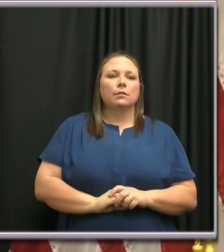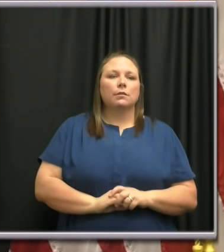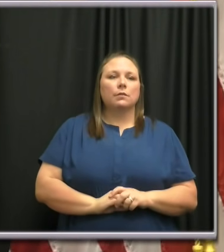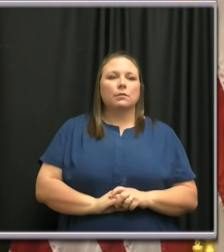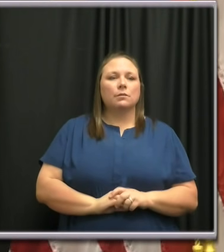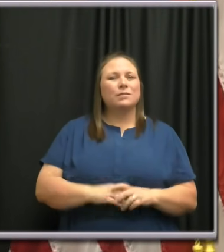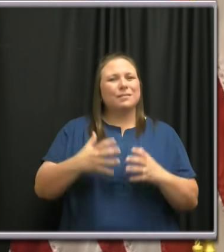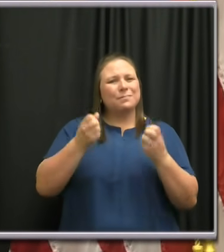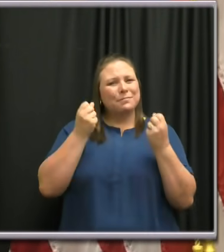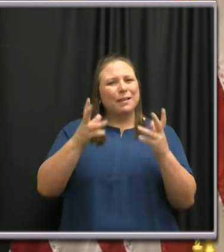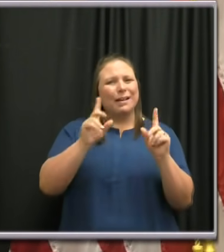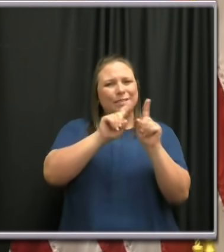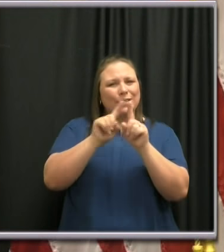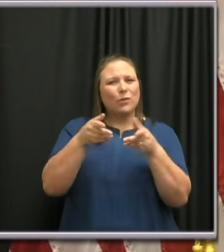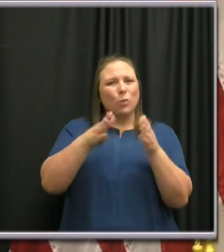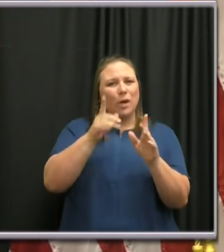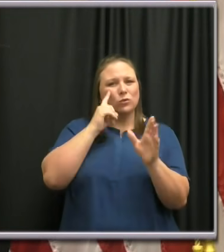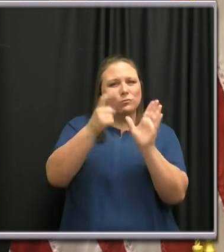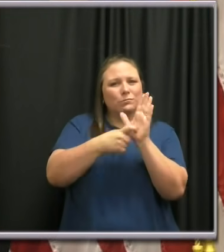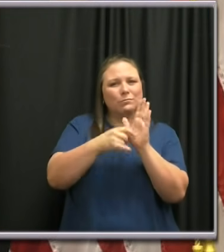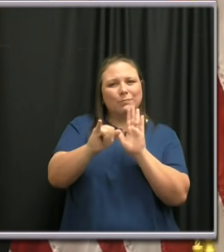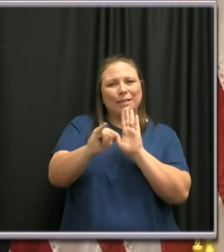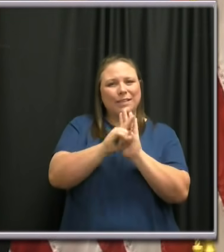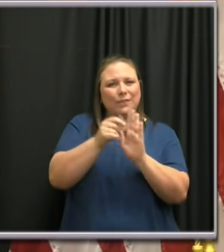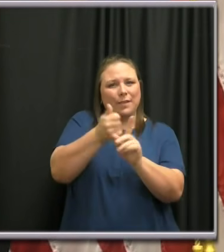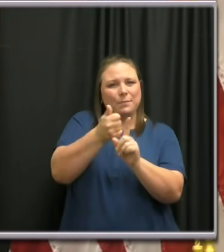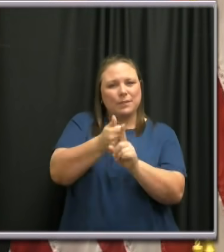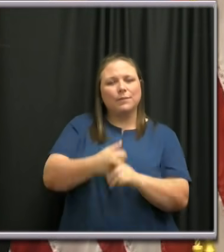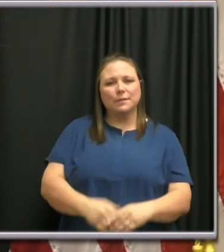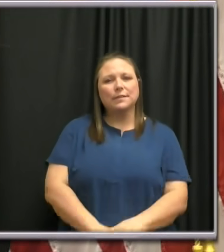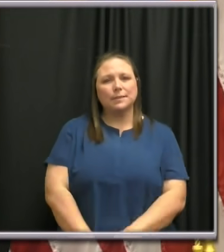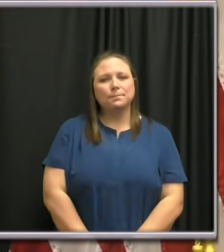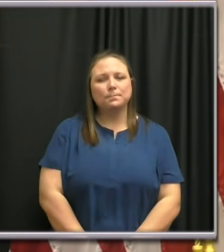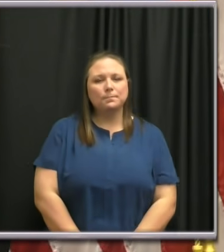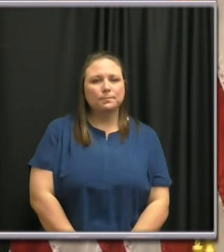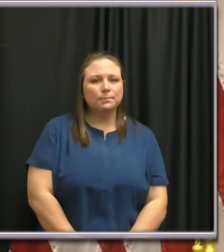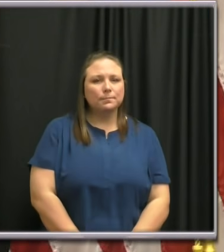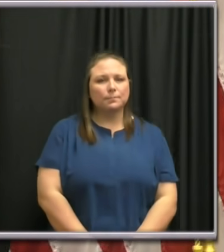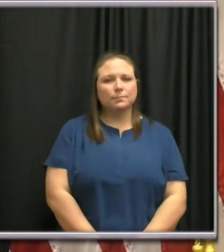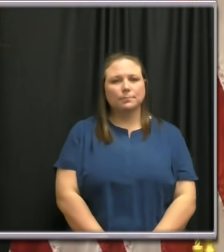there are just a lot of ways to identify there. So I'll just leave it at that.